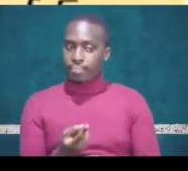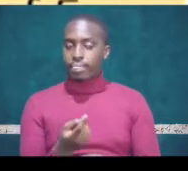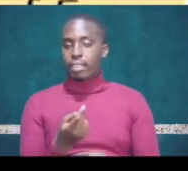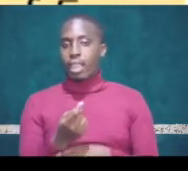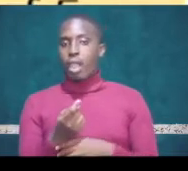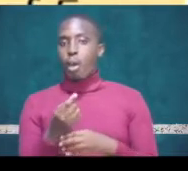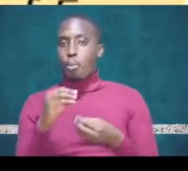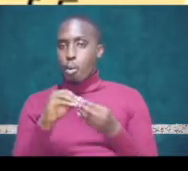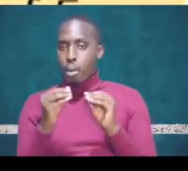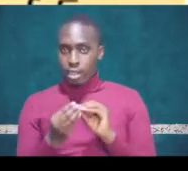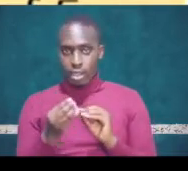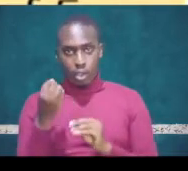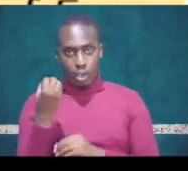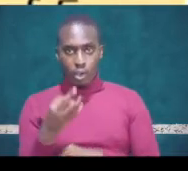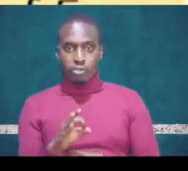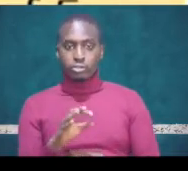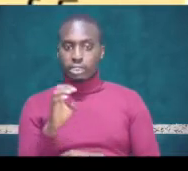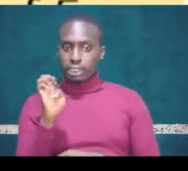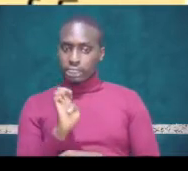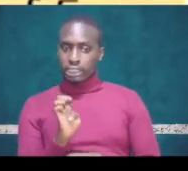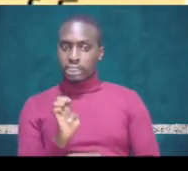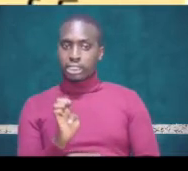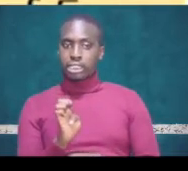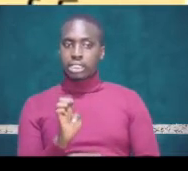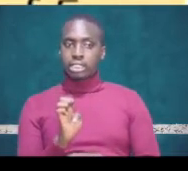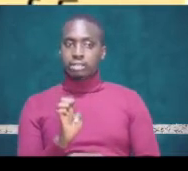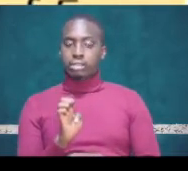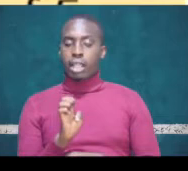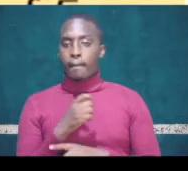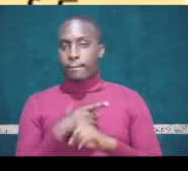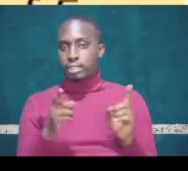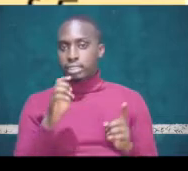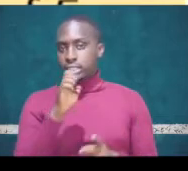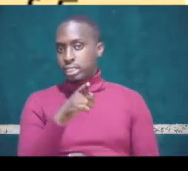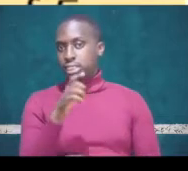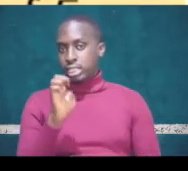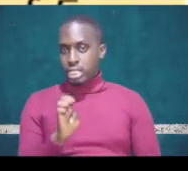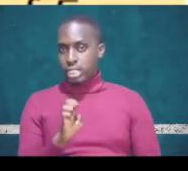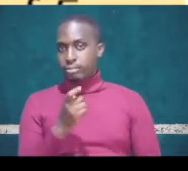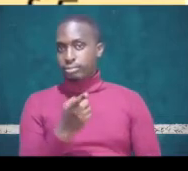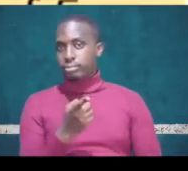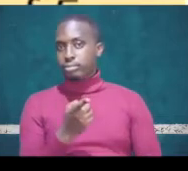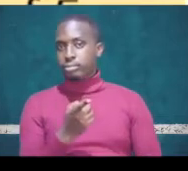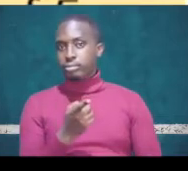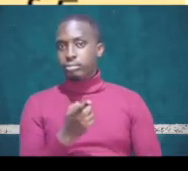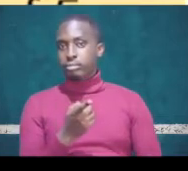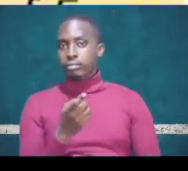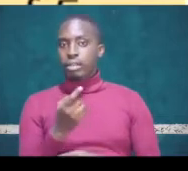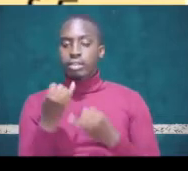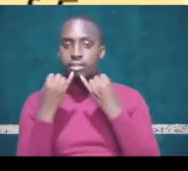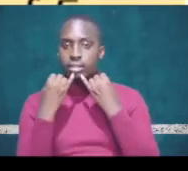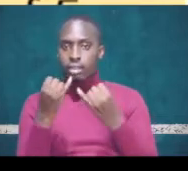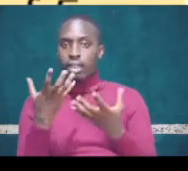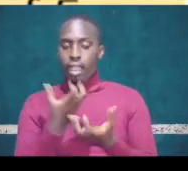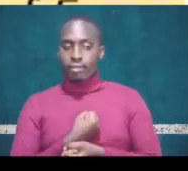approximate value of E of electromotive force, but electromotive force of this cell that we have